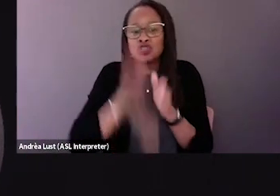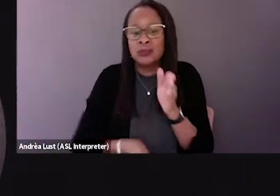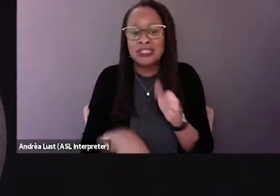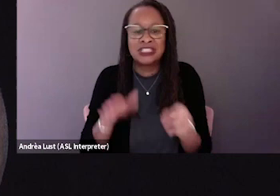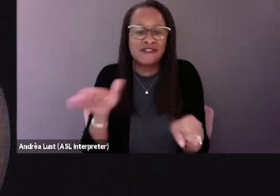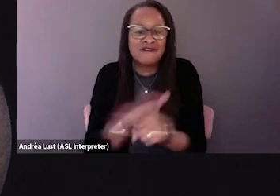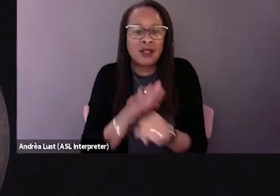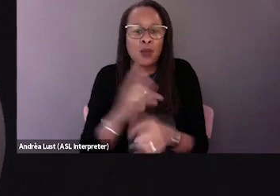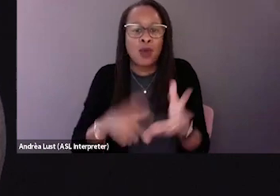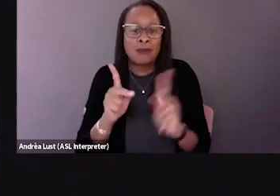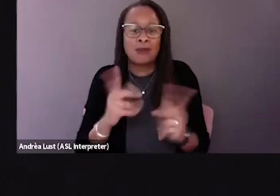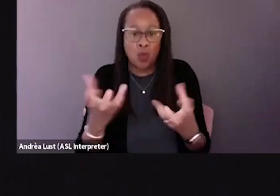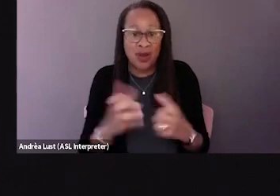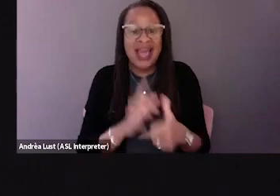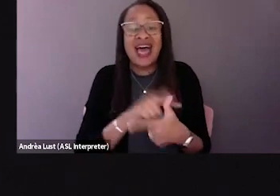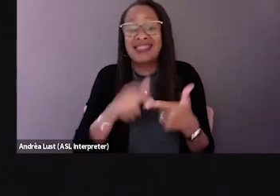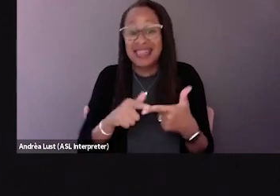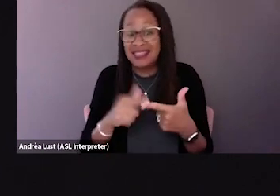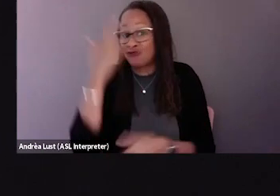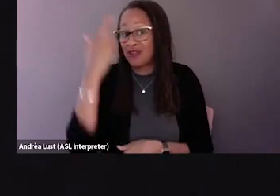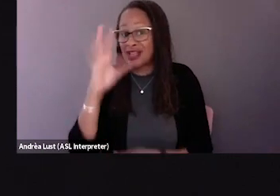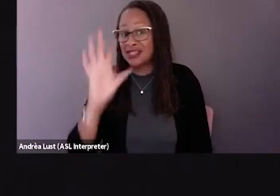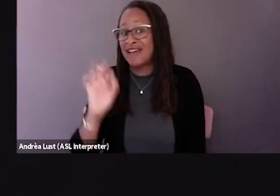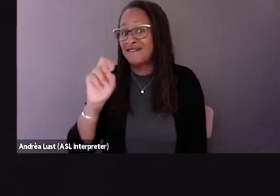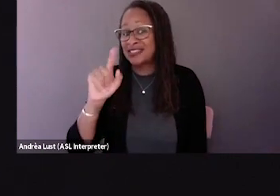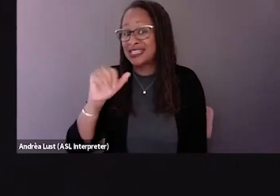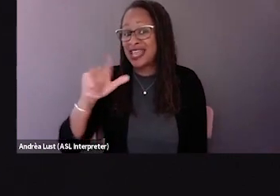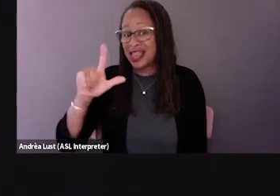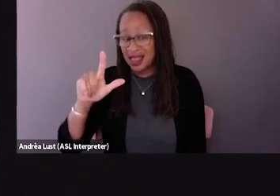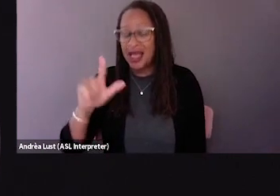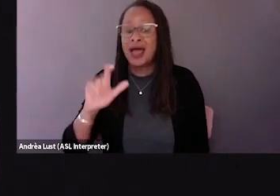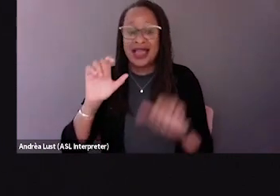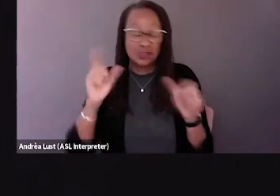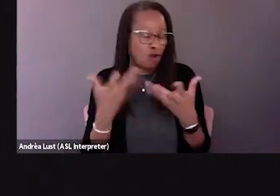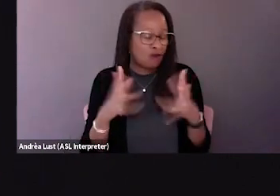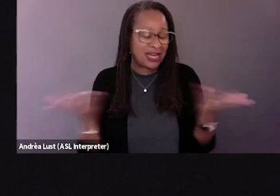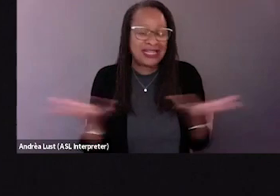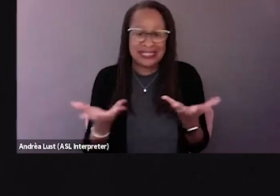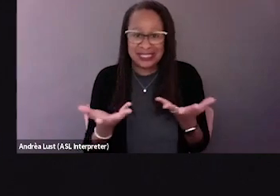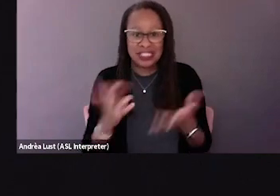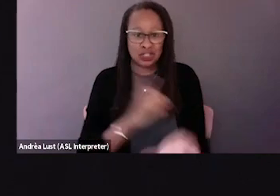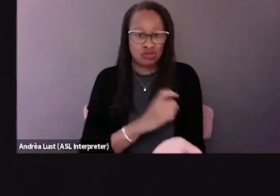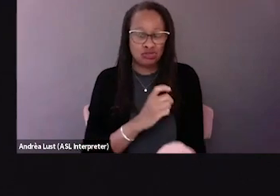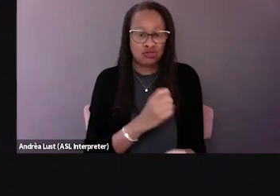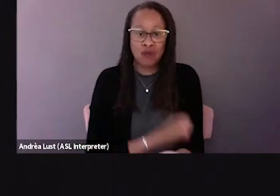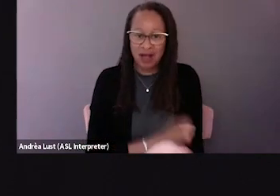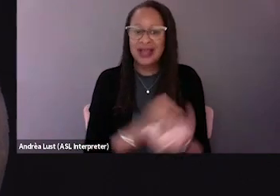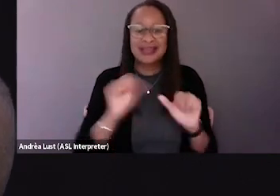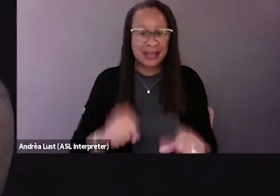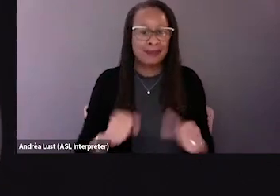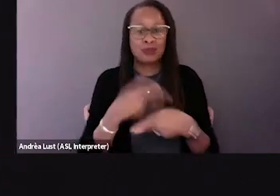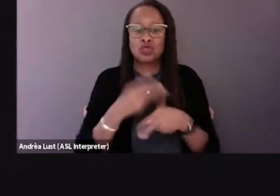then eventually they realized that fentanyl, which is already an existing drug, could be produced even more cheaply south of the border